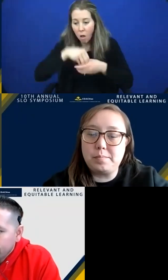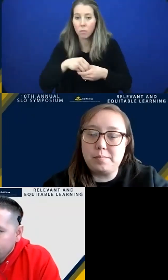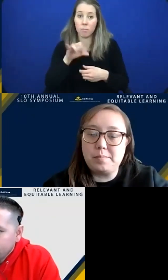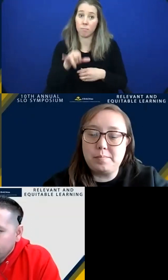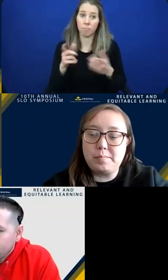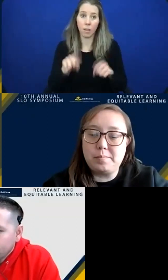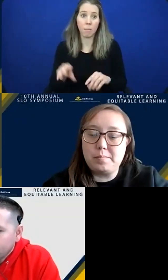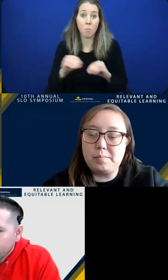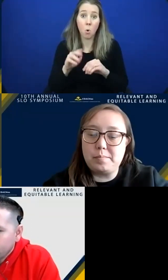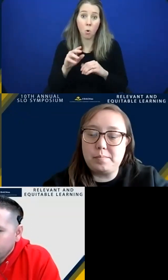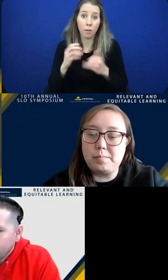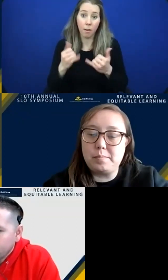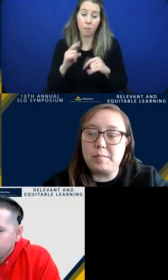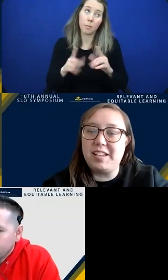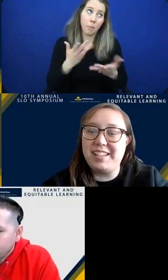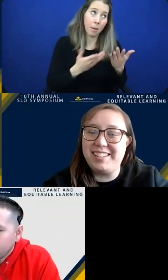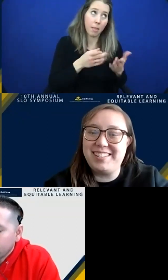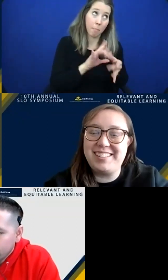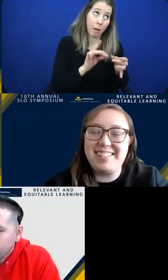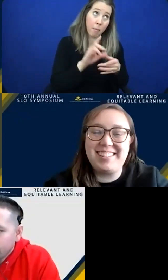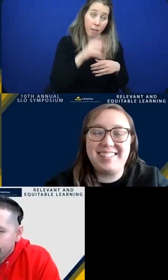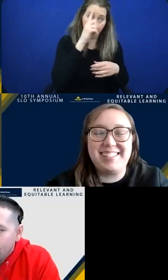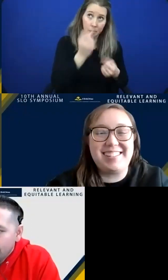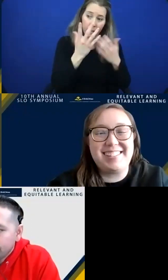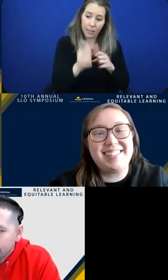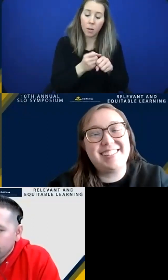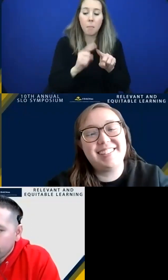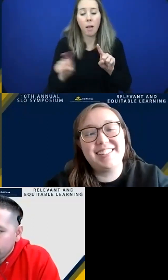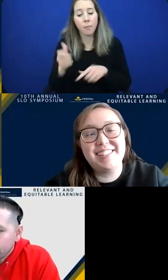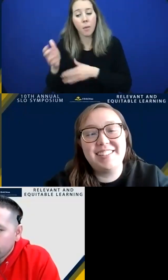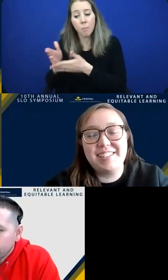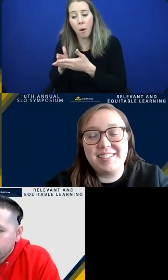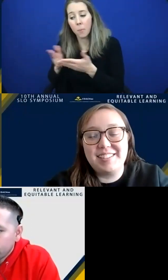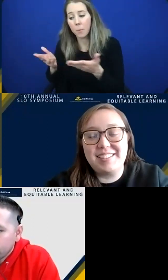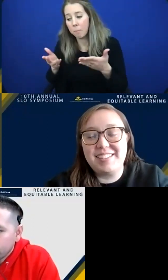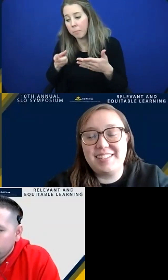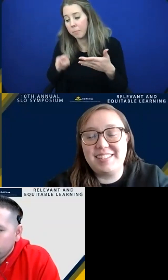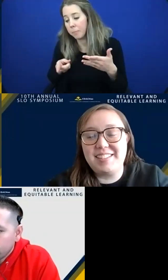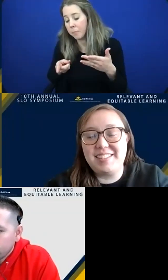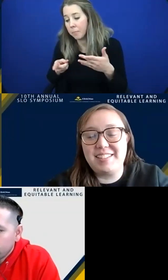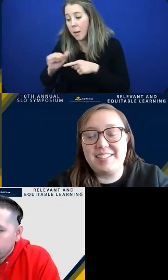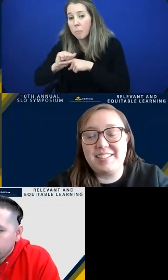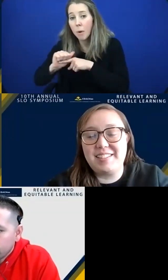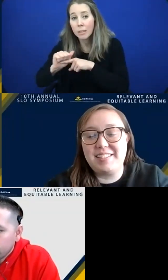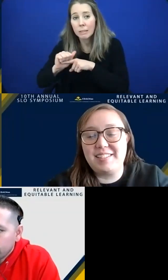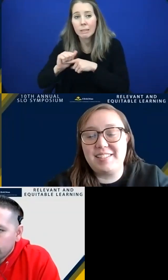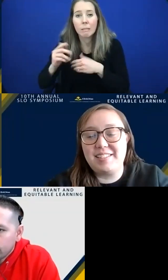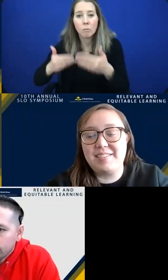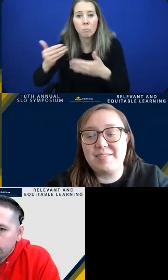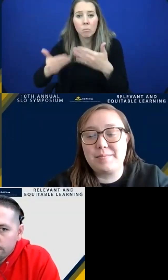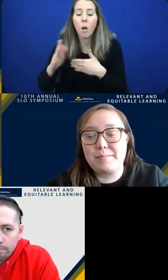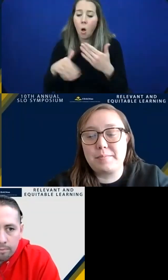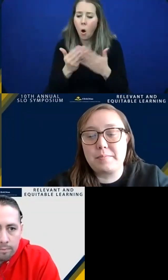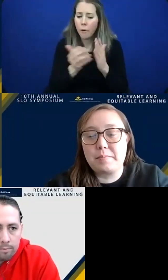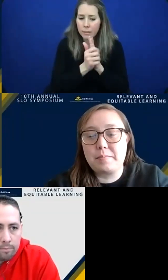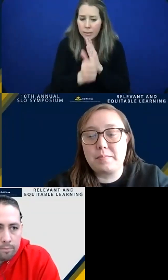mean, they probably said that for generations. And then the other piece I would say is that the practice of going through and all the